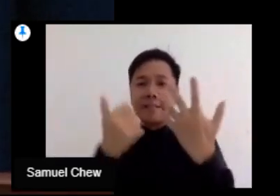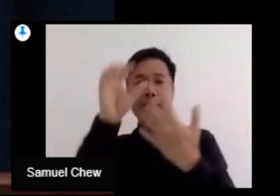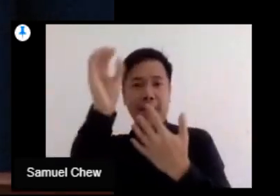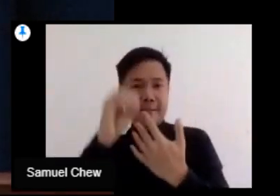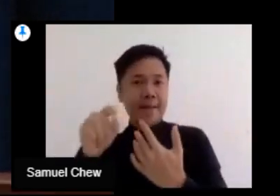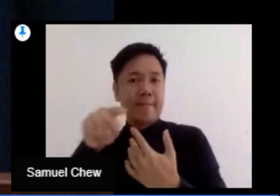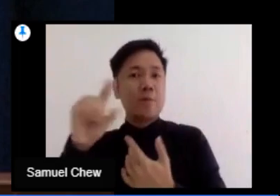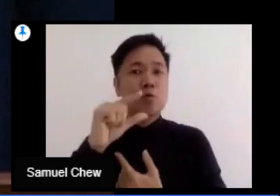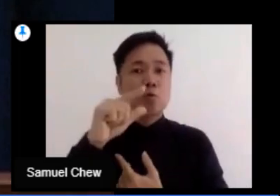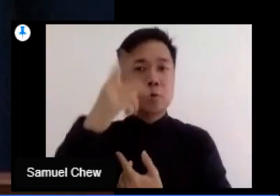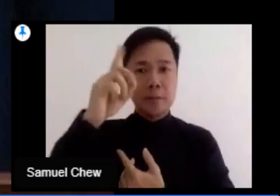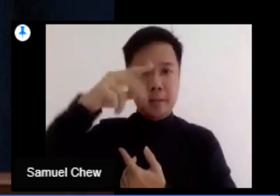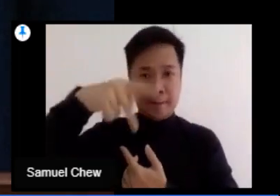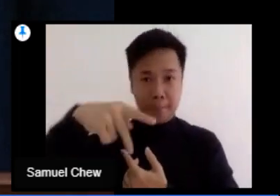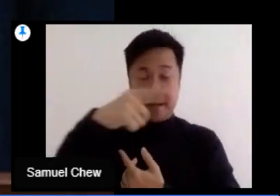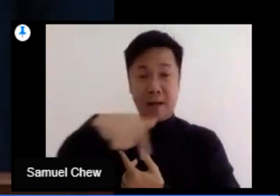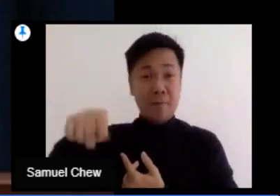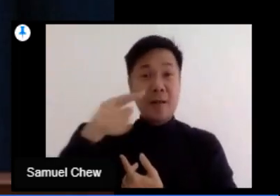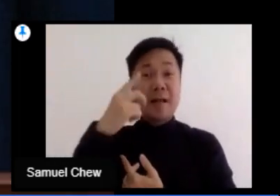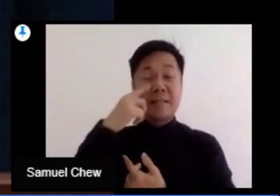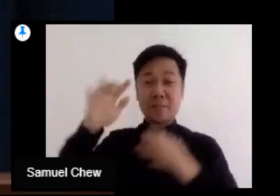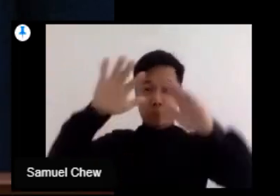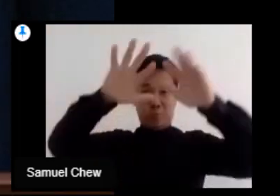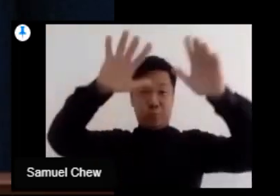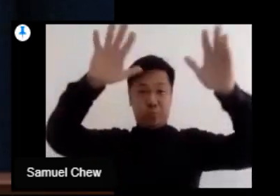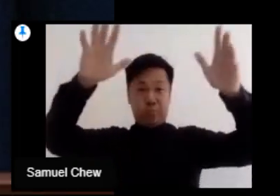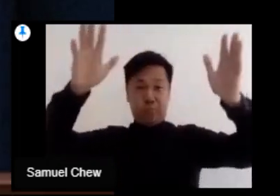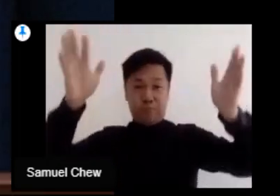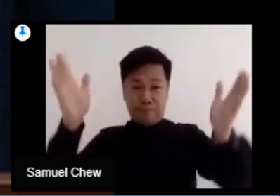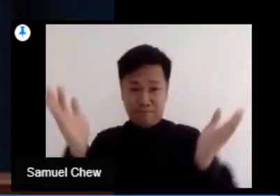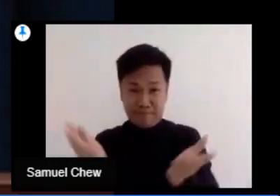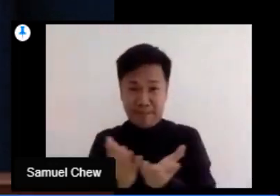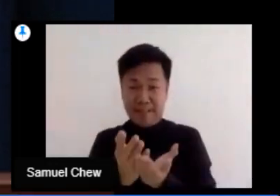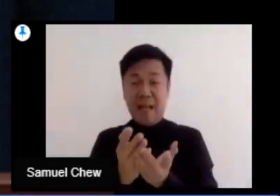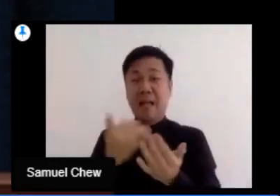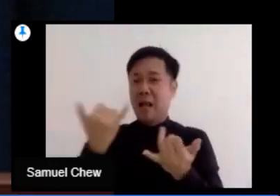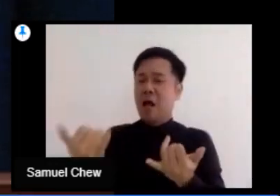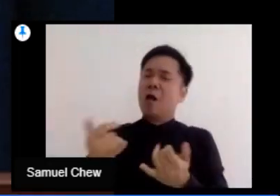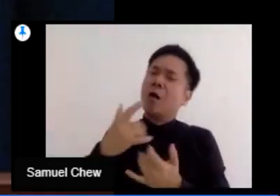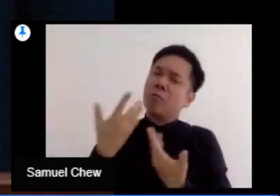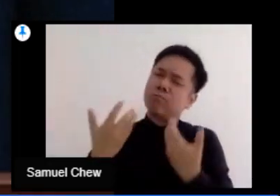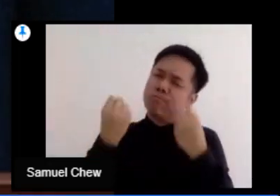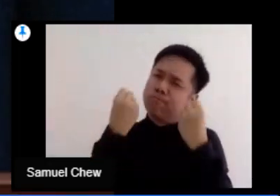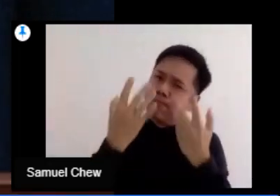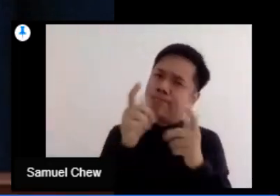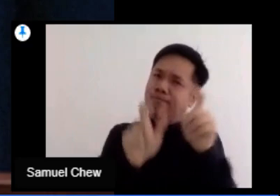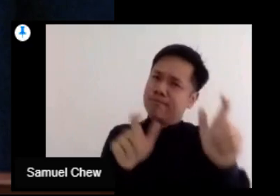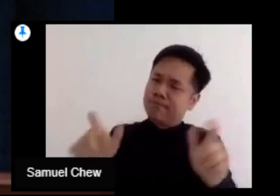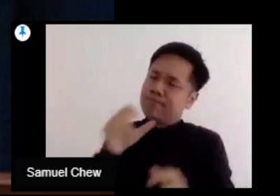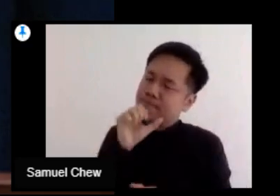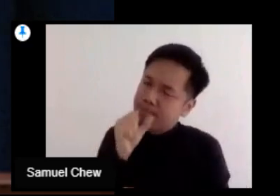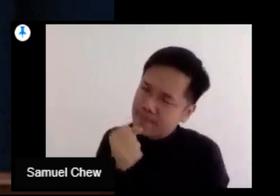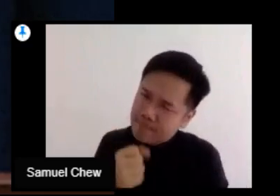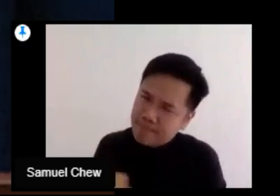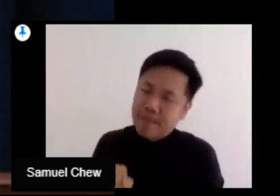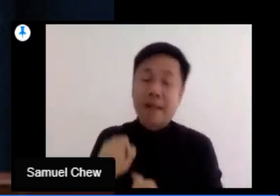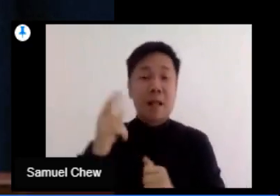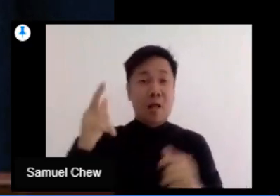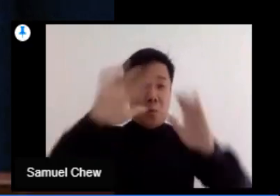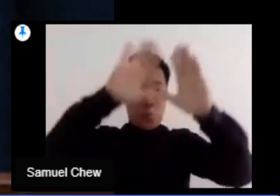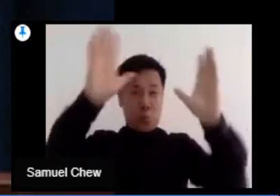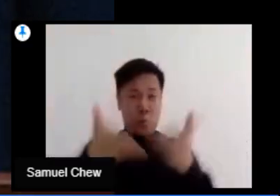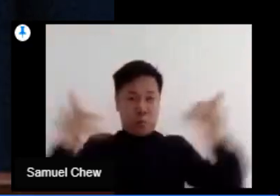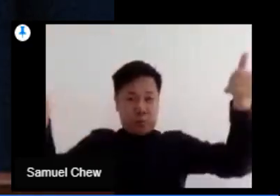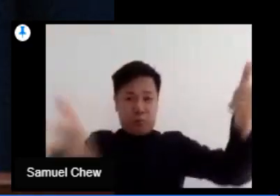of overlapping global trends which are faced by our region, ranging from rapidly aging population, international migration, urbanization,